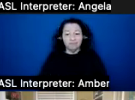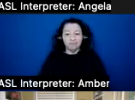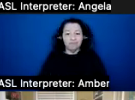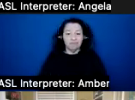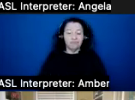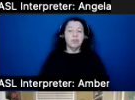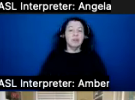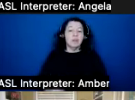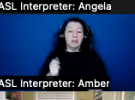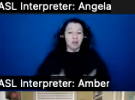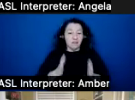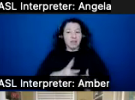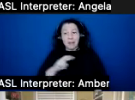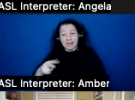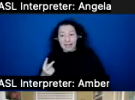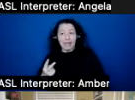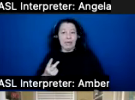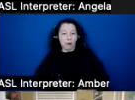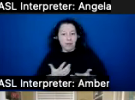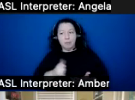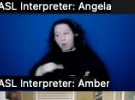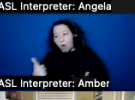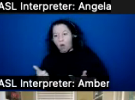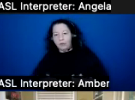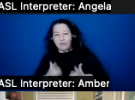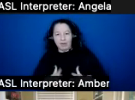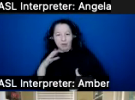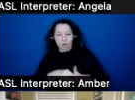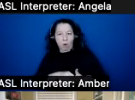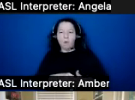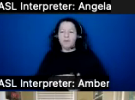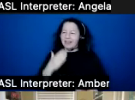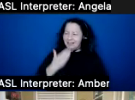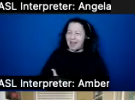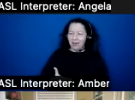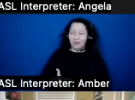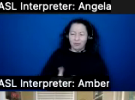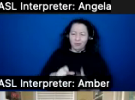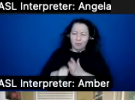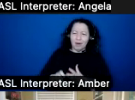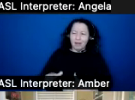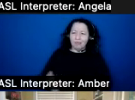Helping the victim and secondary victims. Thank you for pointing out secondary victims, Dialina. All right, next slide.